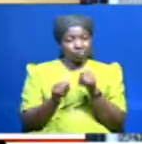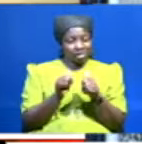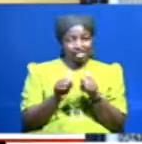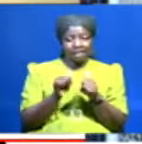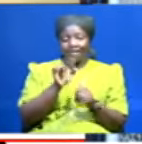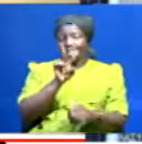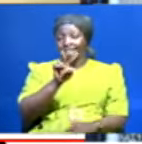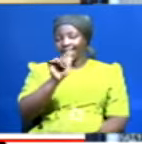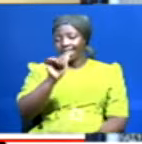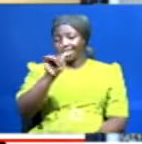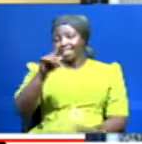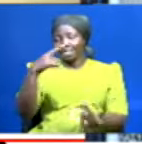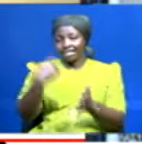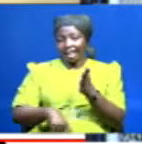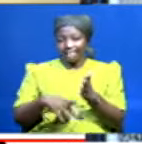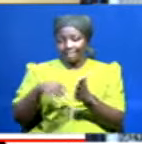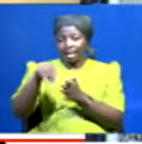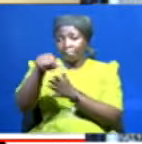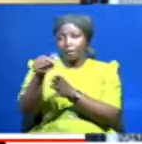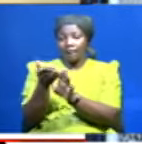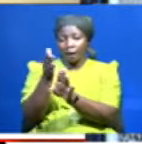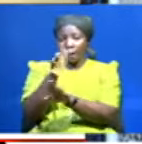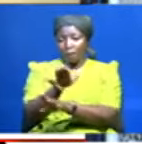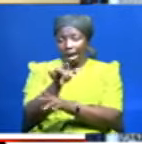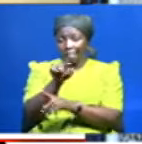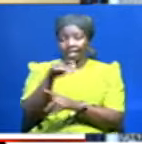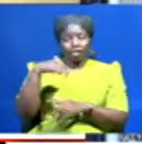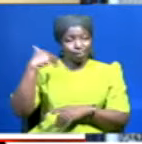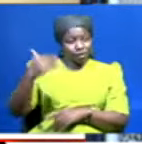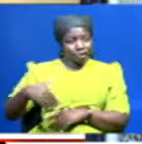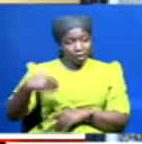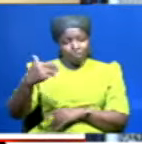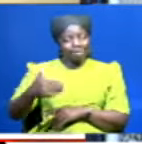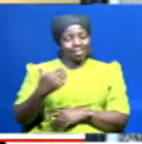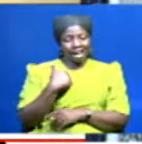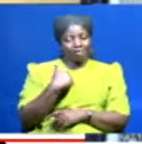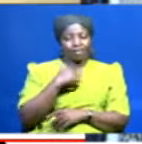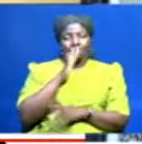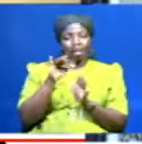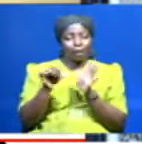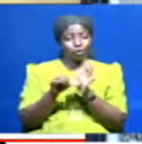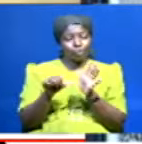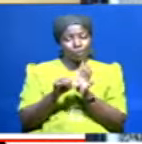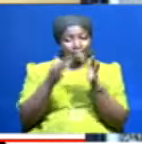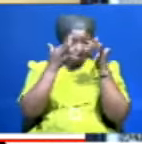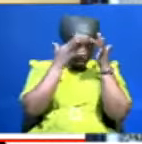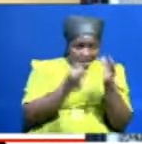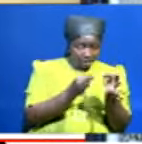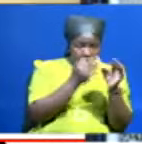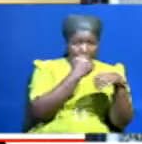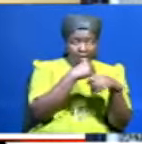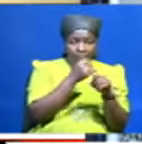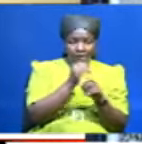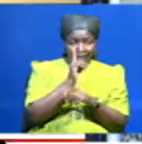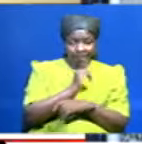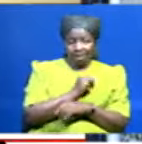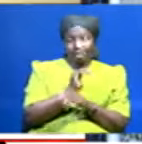VAT tax refunds. It's always been problematic. The decision we have made is